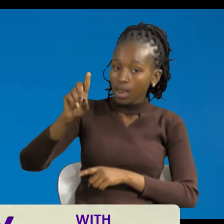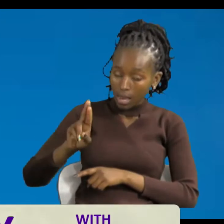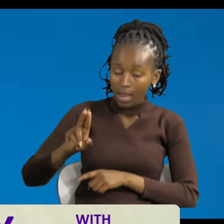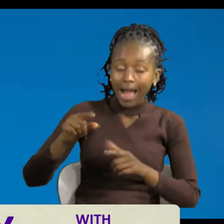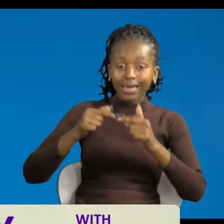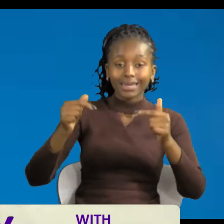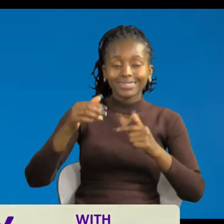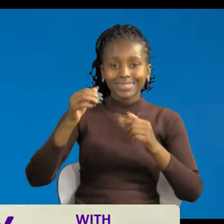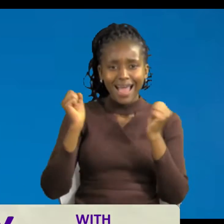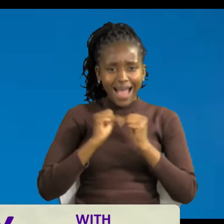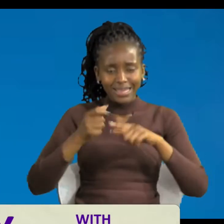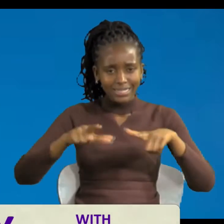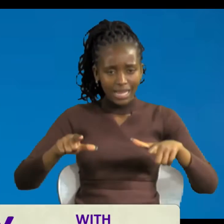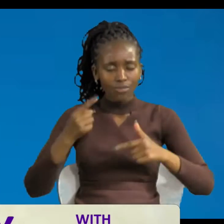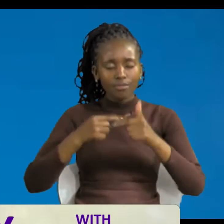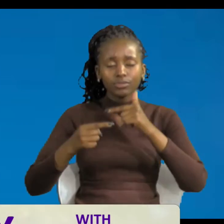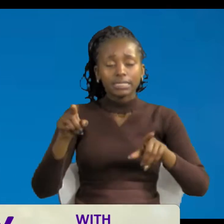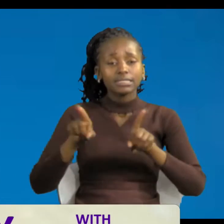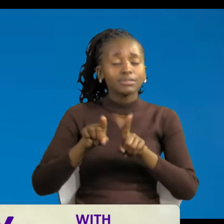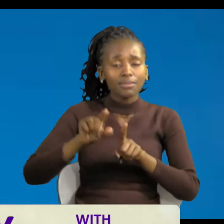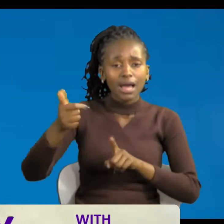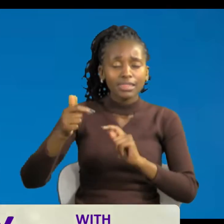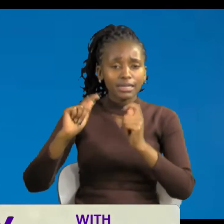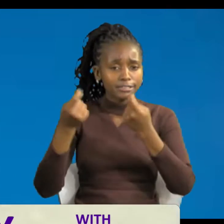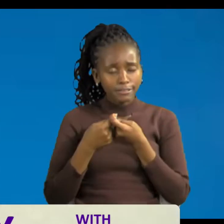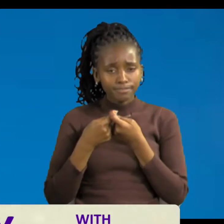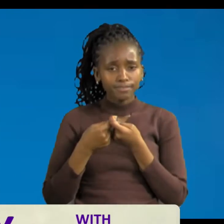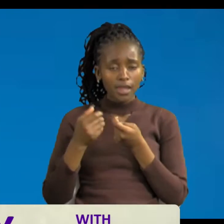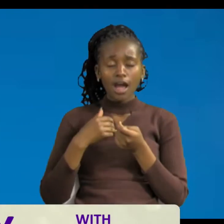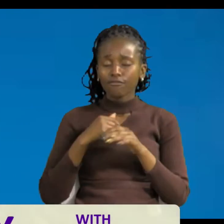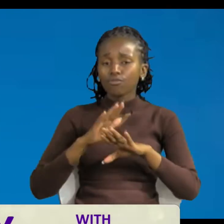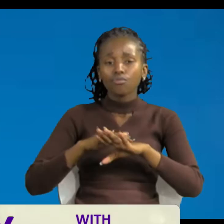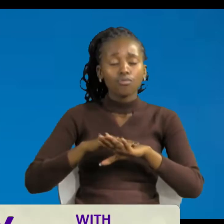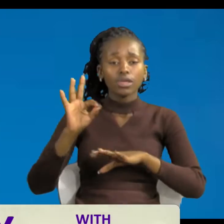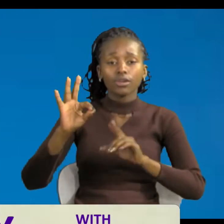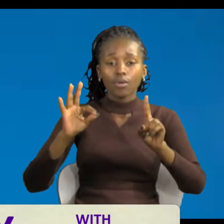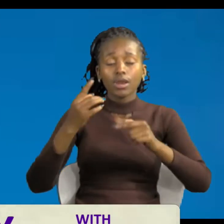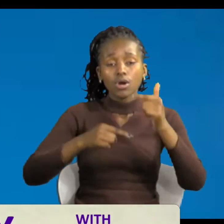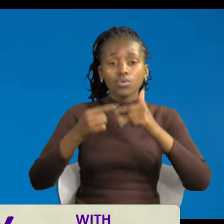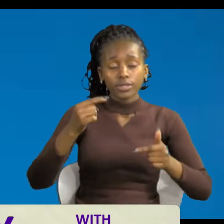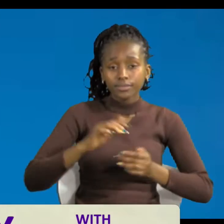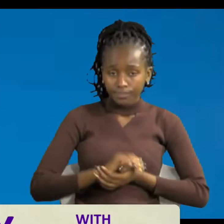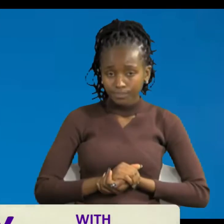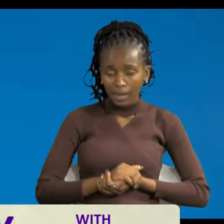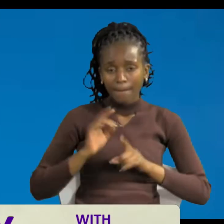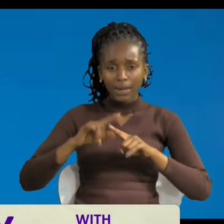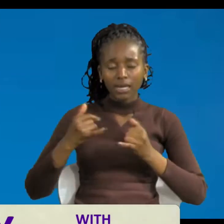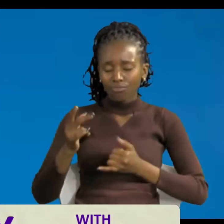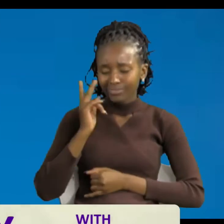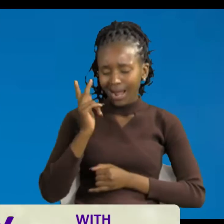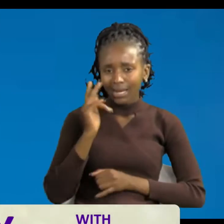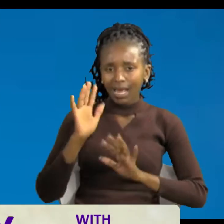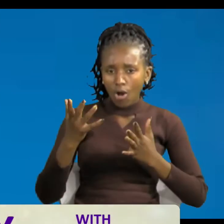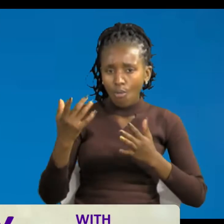Spain also dominated and got a desirable 3-1 win against Georgia. But it is the statistics that